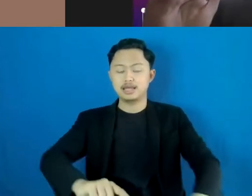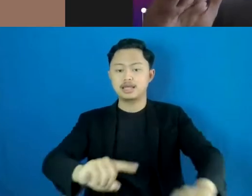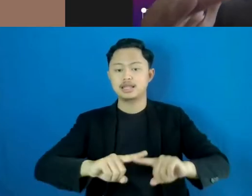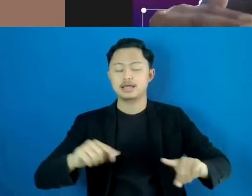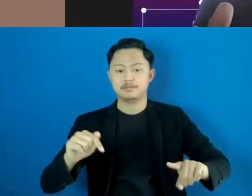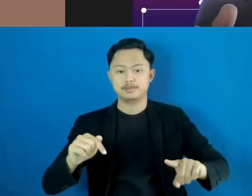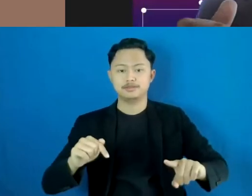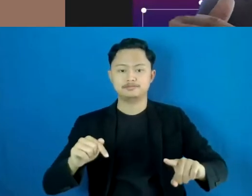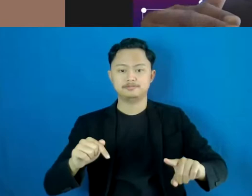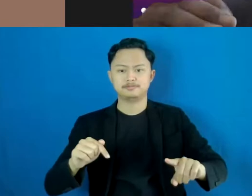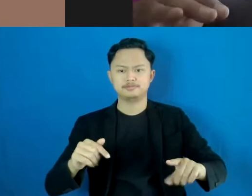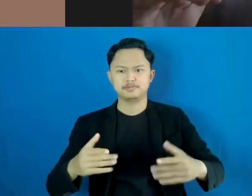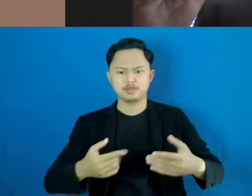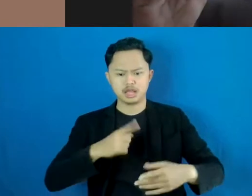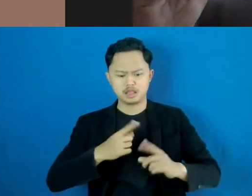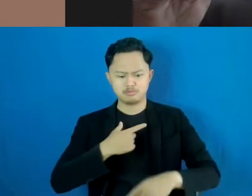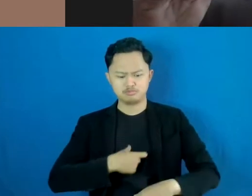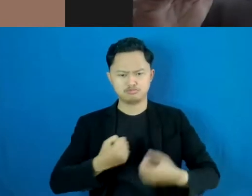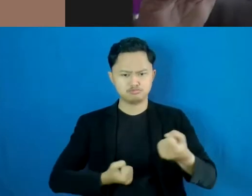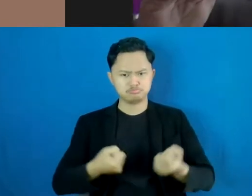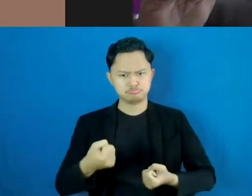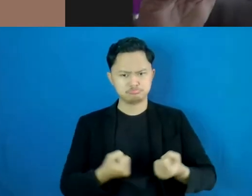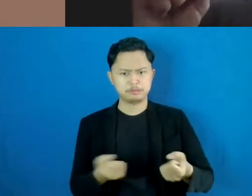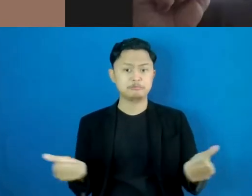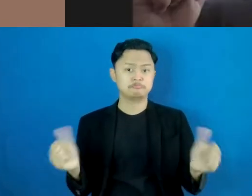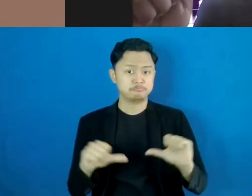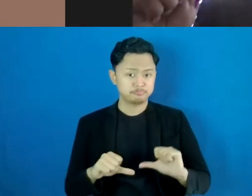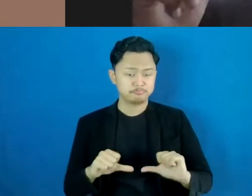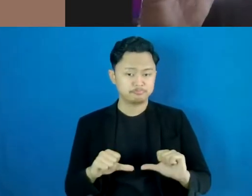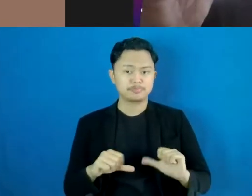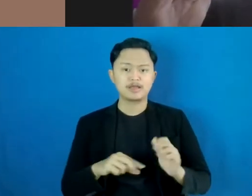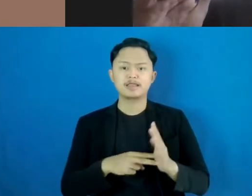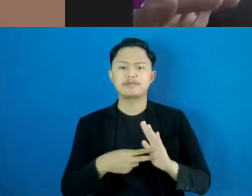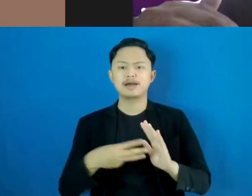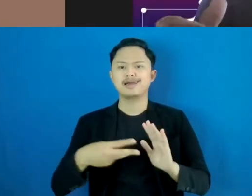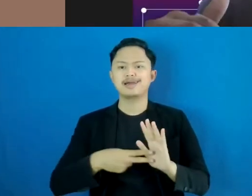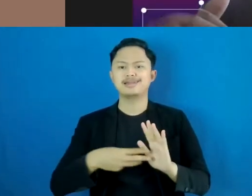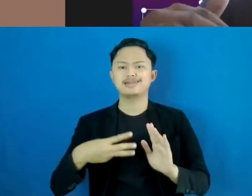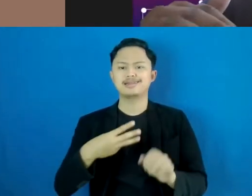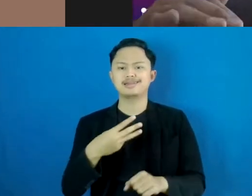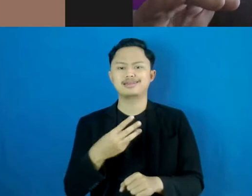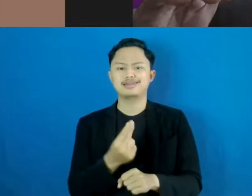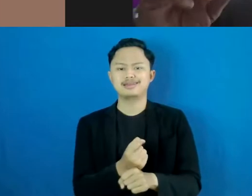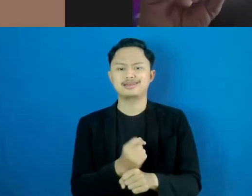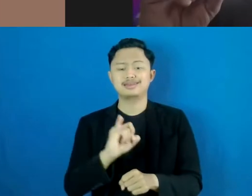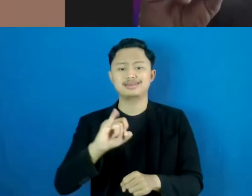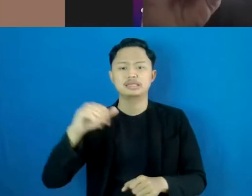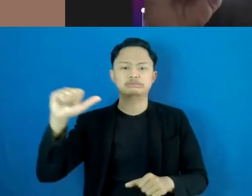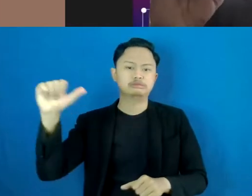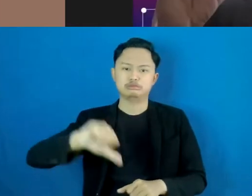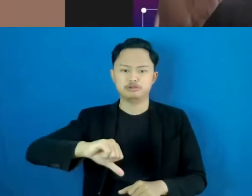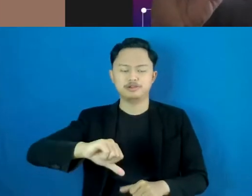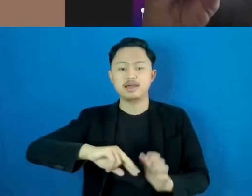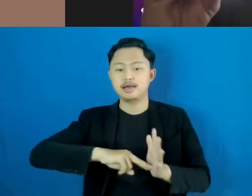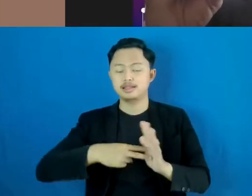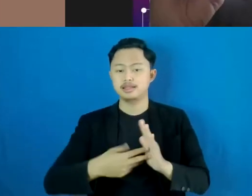battery performance will go down. This is one, if the outside temperature is higher, battery performance will go down. If the number